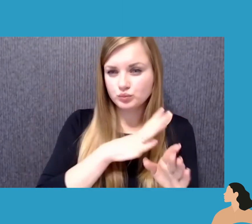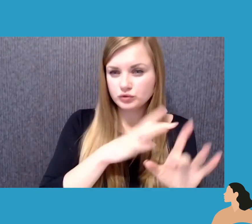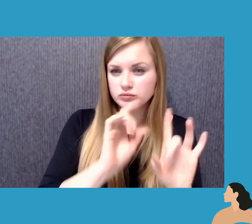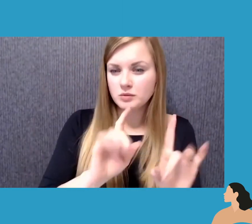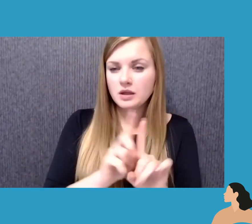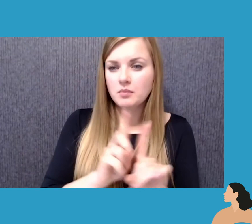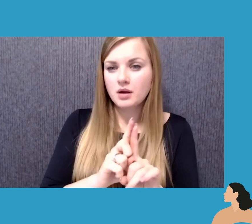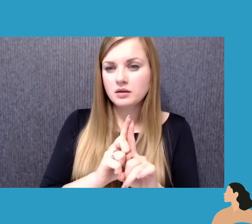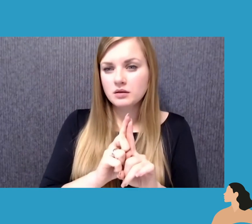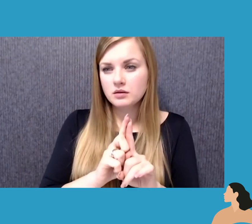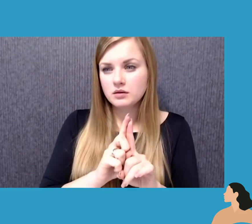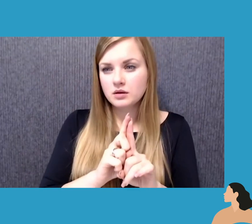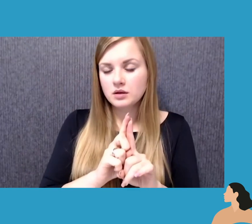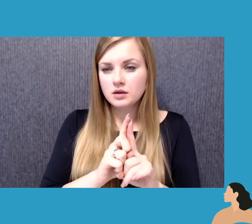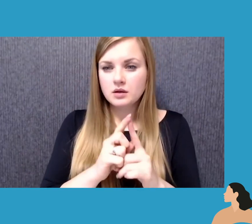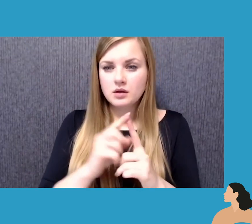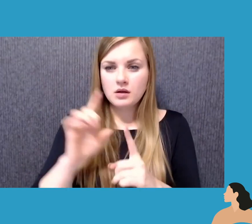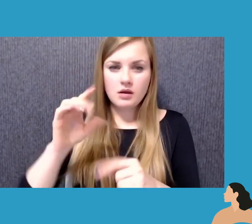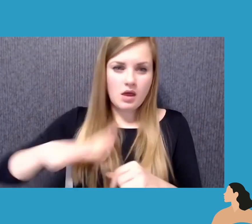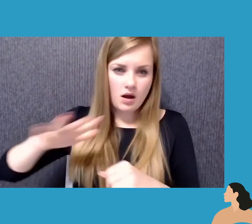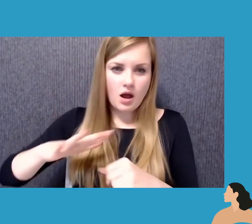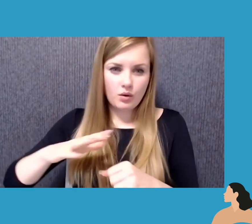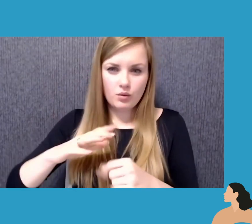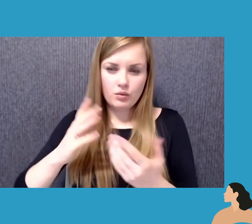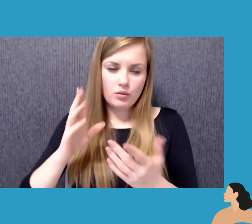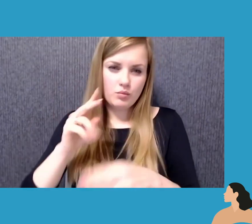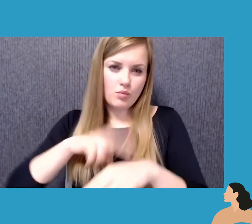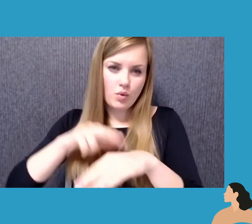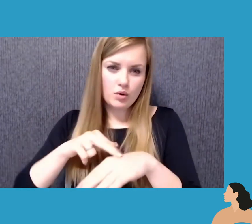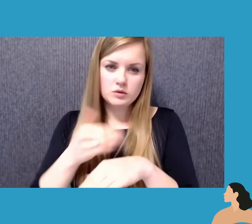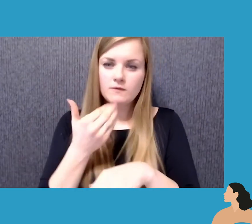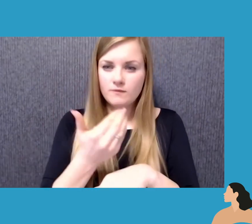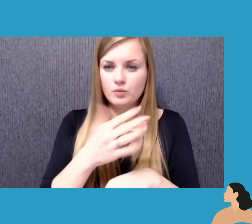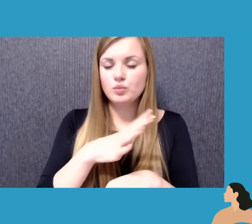the liability for hate crimes.